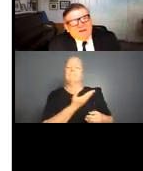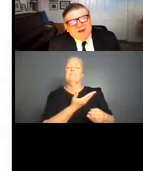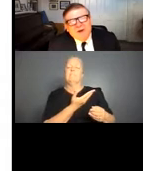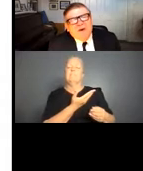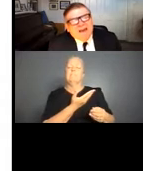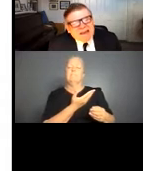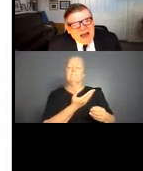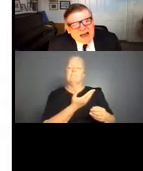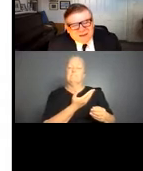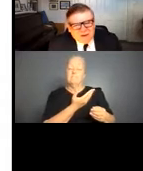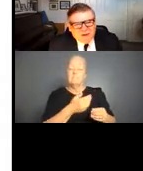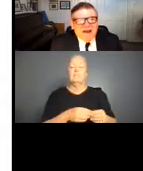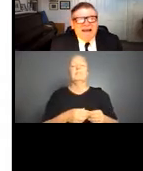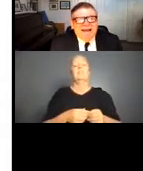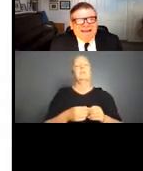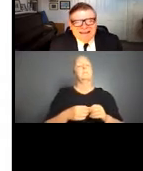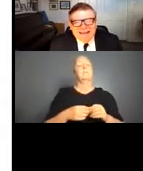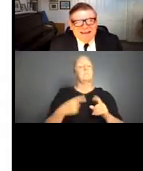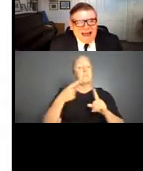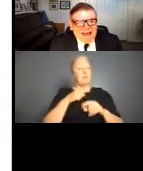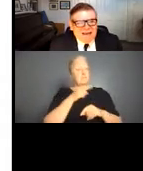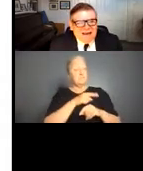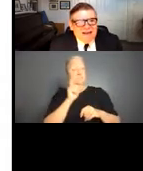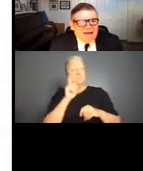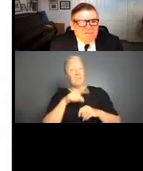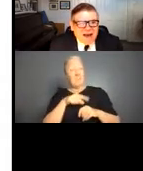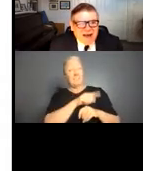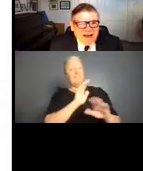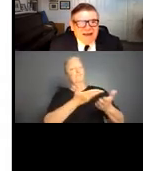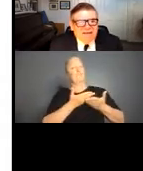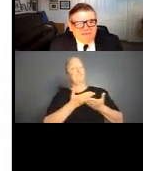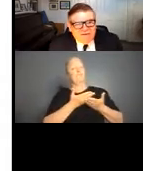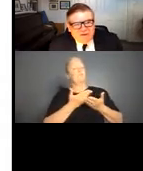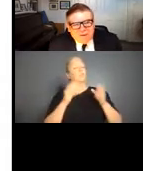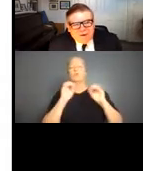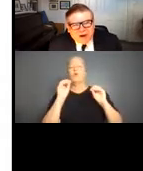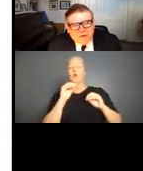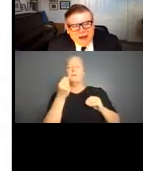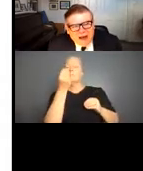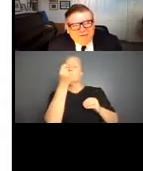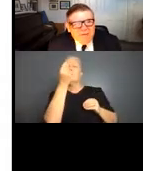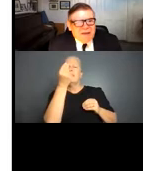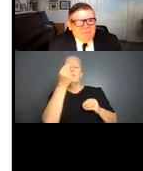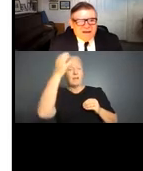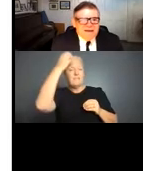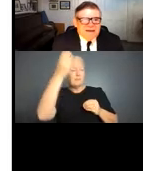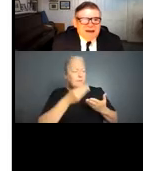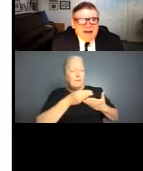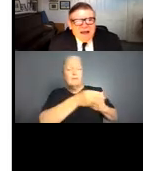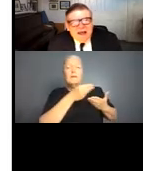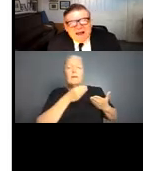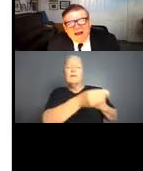even those who were entitled to it didn't get that money. It didn't trickle down for many